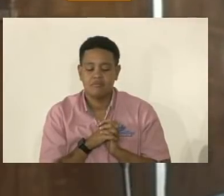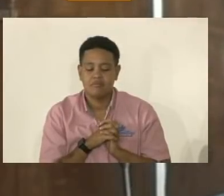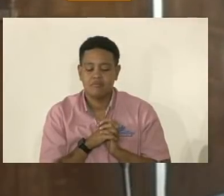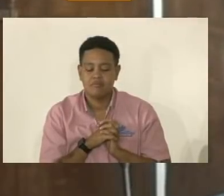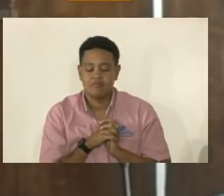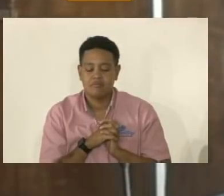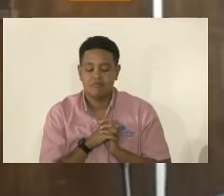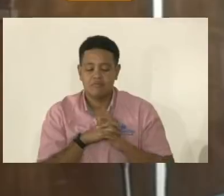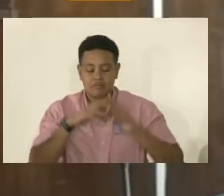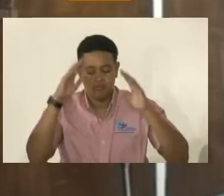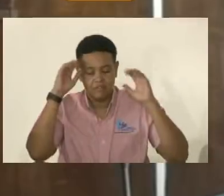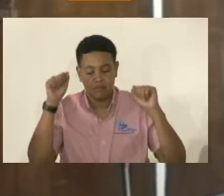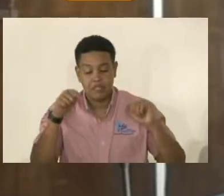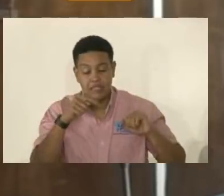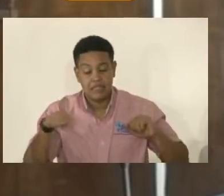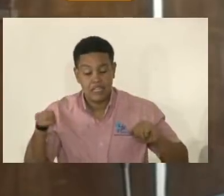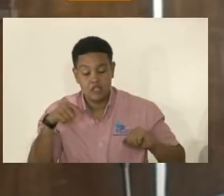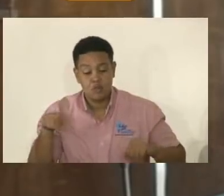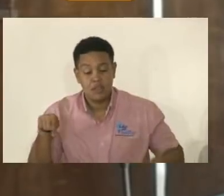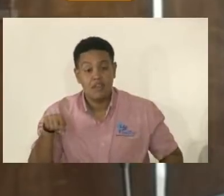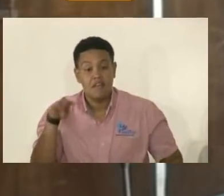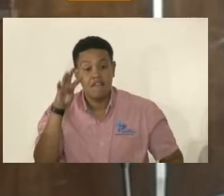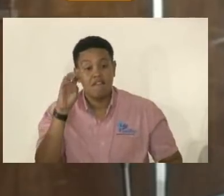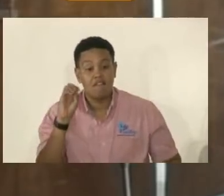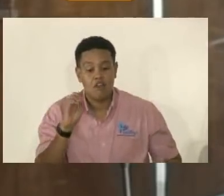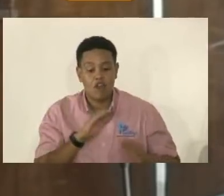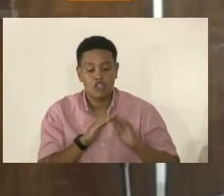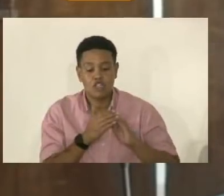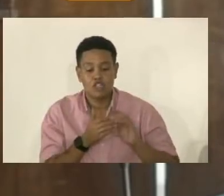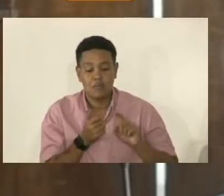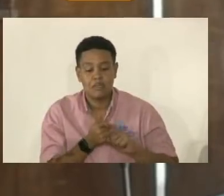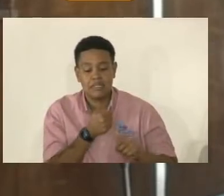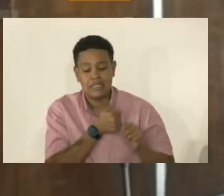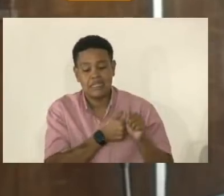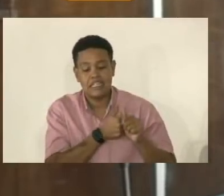40 Jamaicans were each fined